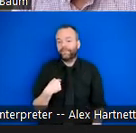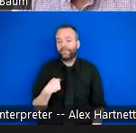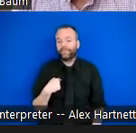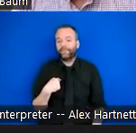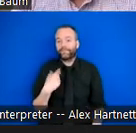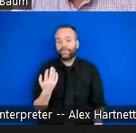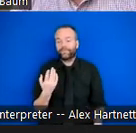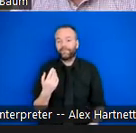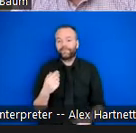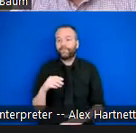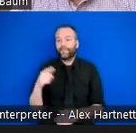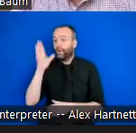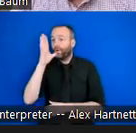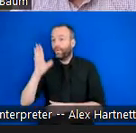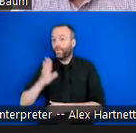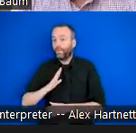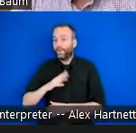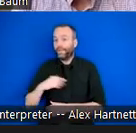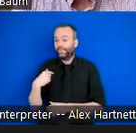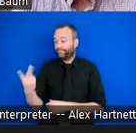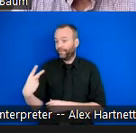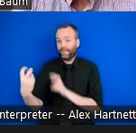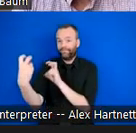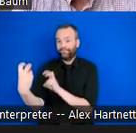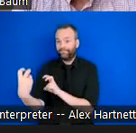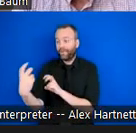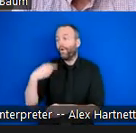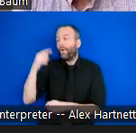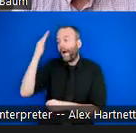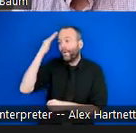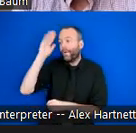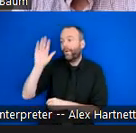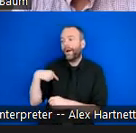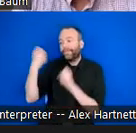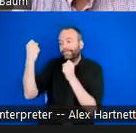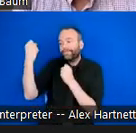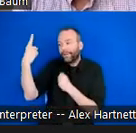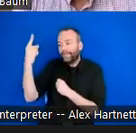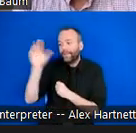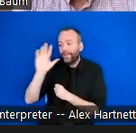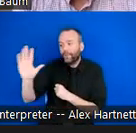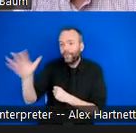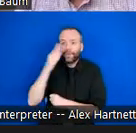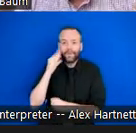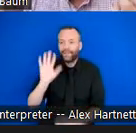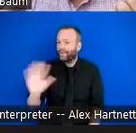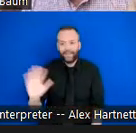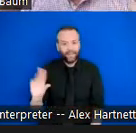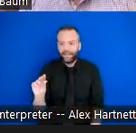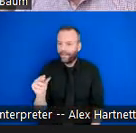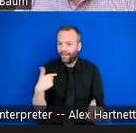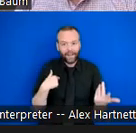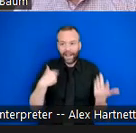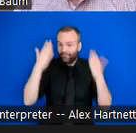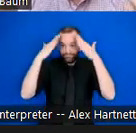female and saying, oh, I know exactly what it's like to be a female. No, I don't. I don't have the slightest clue of what it's like. So having